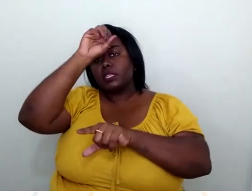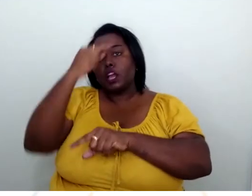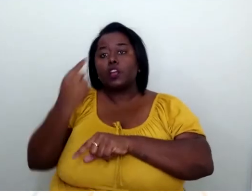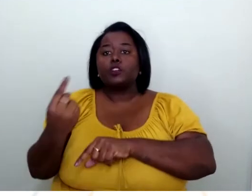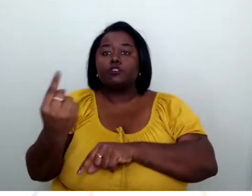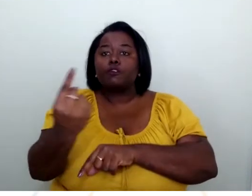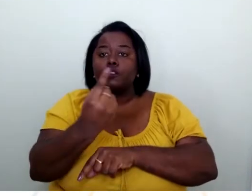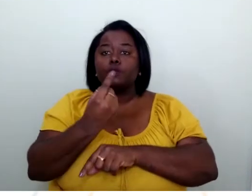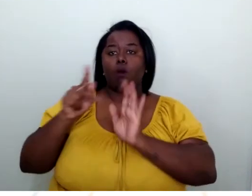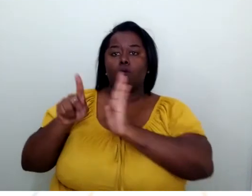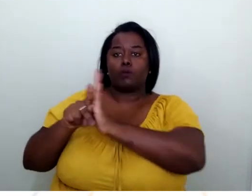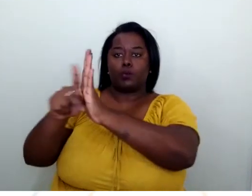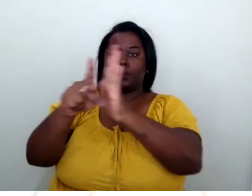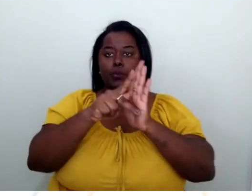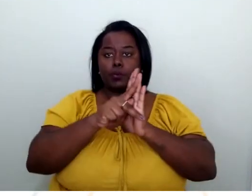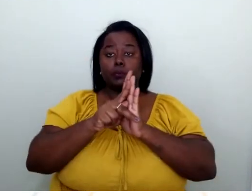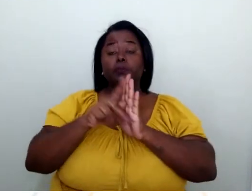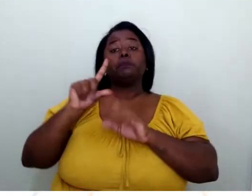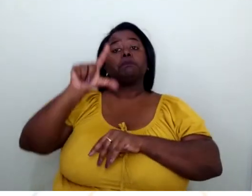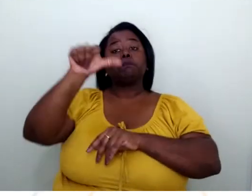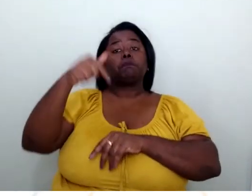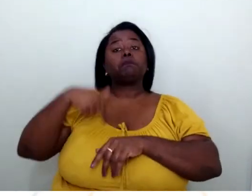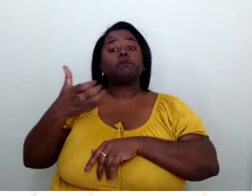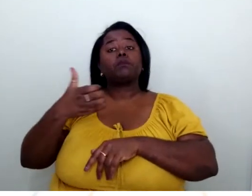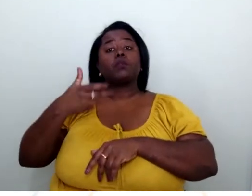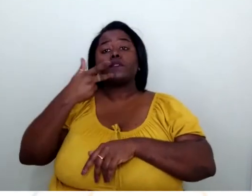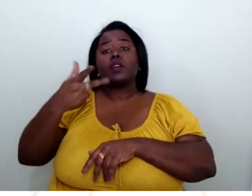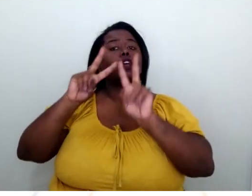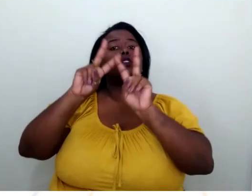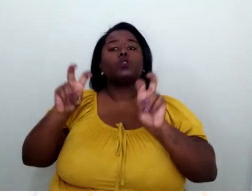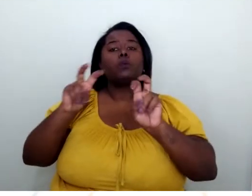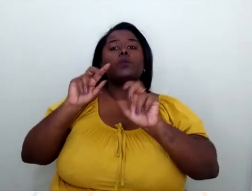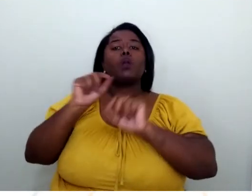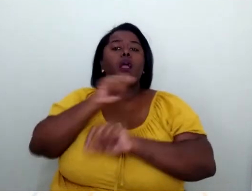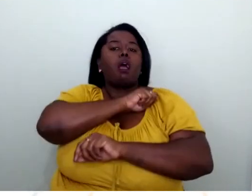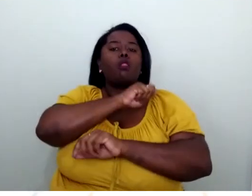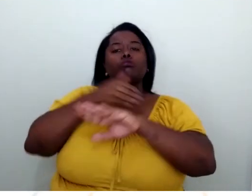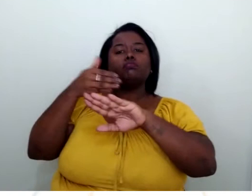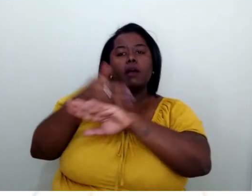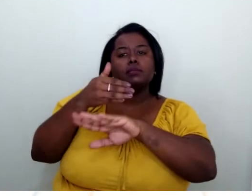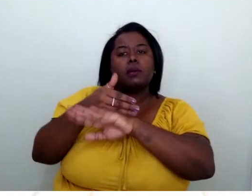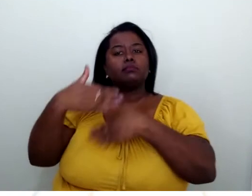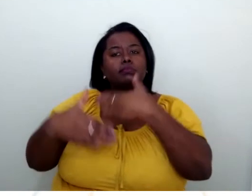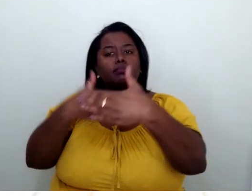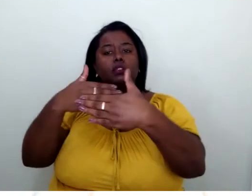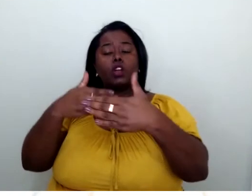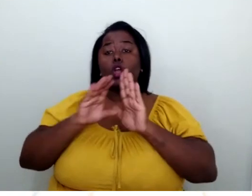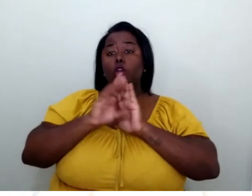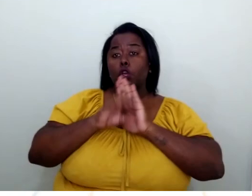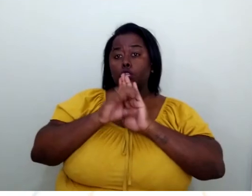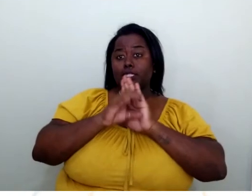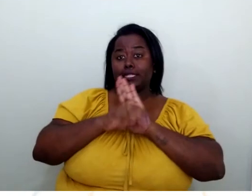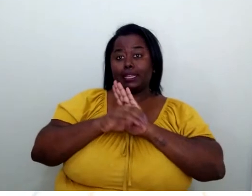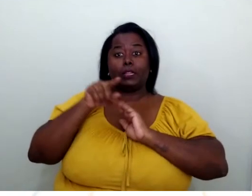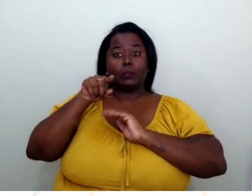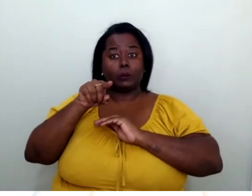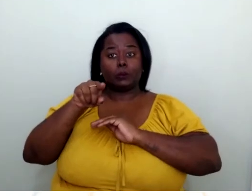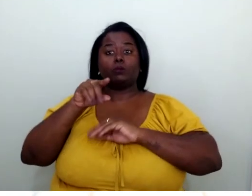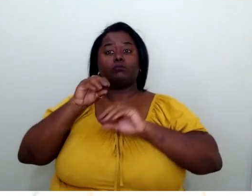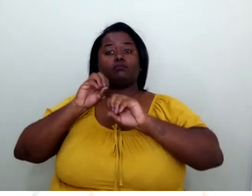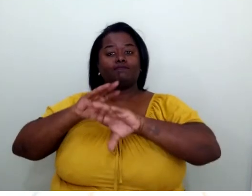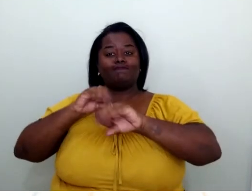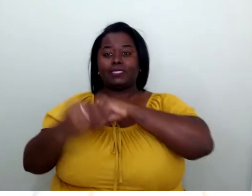and digital technologies, but how we really have to be conscious of the people that we're designing for. Secondly